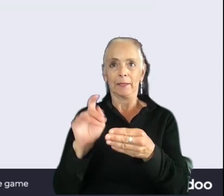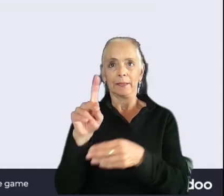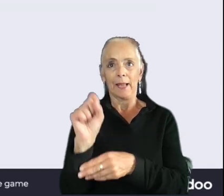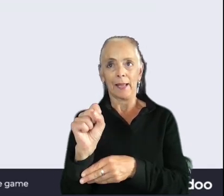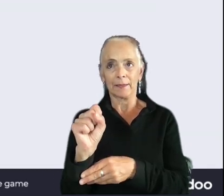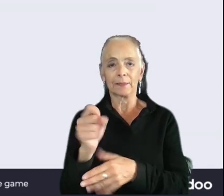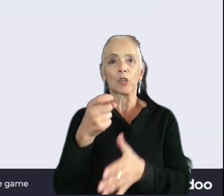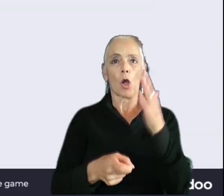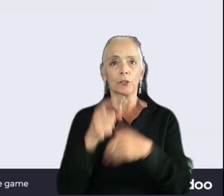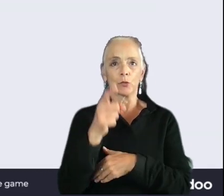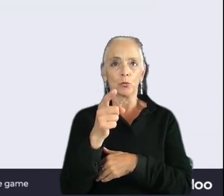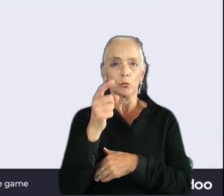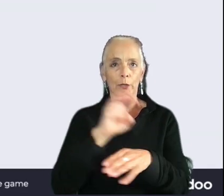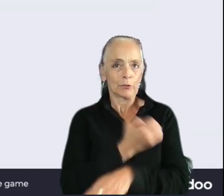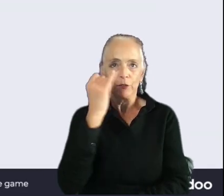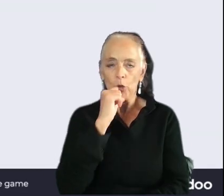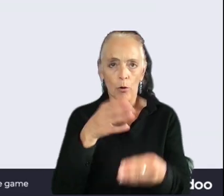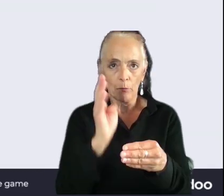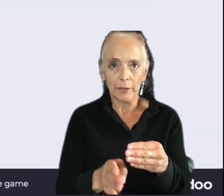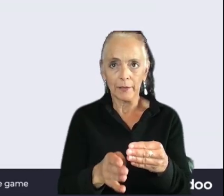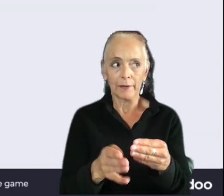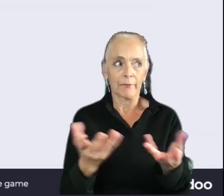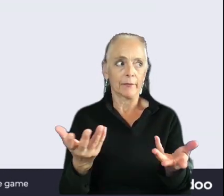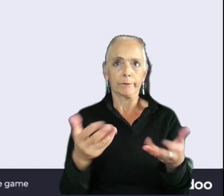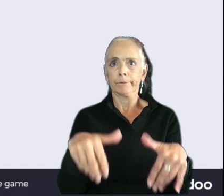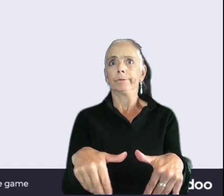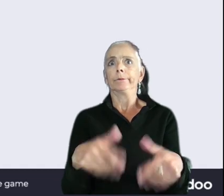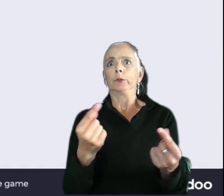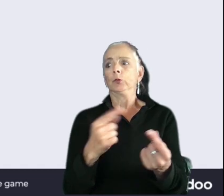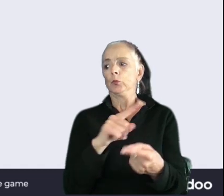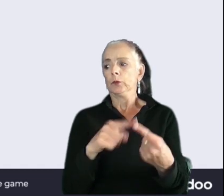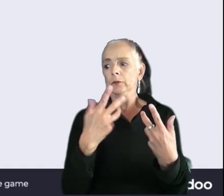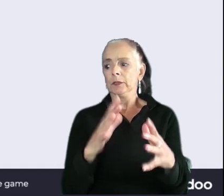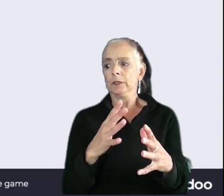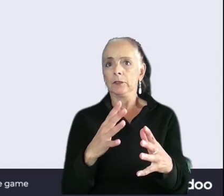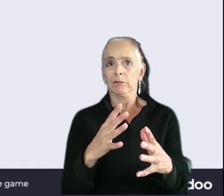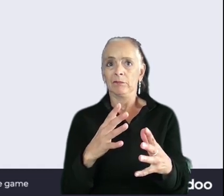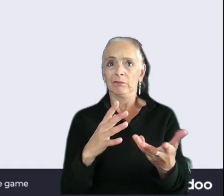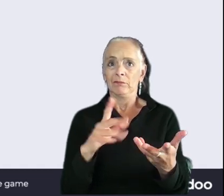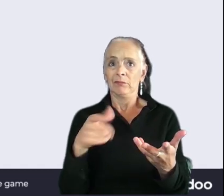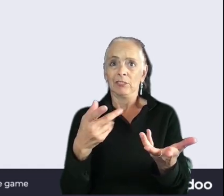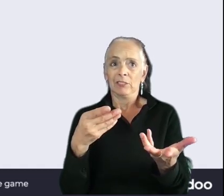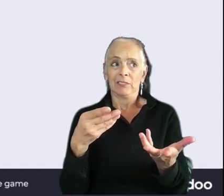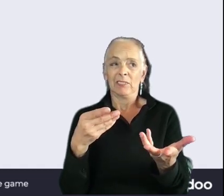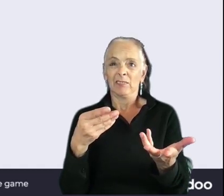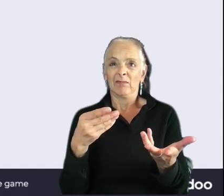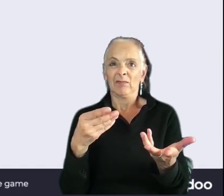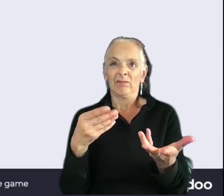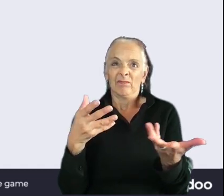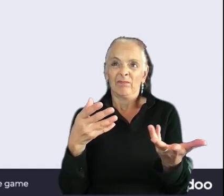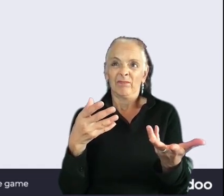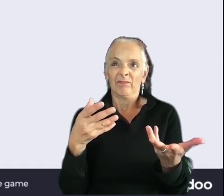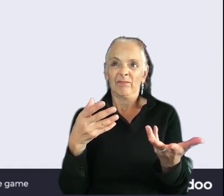energy. And so as a player, there is nothing you can do once you are done, except paying. So your session